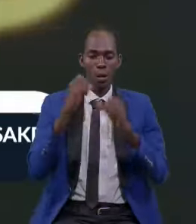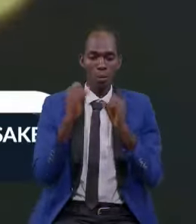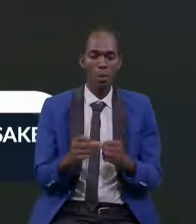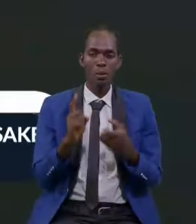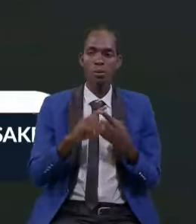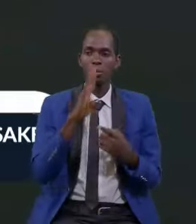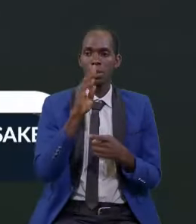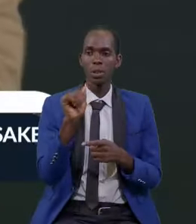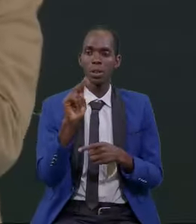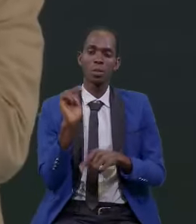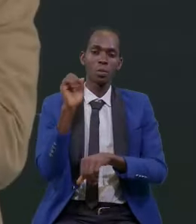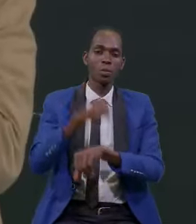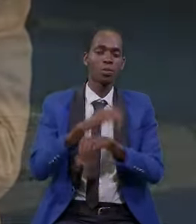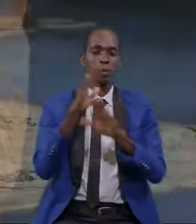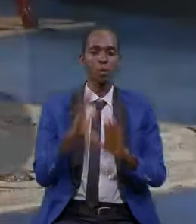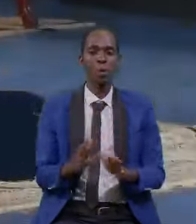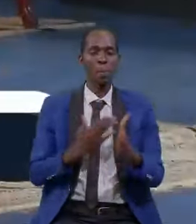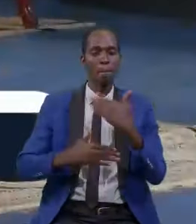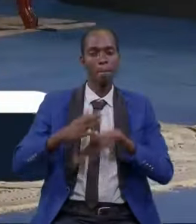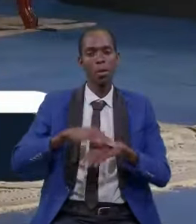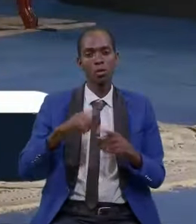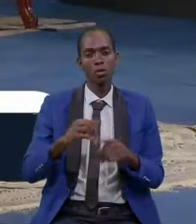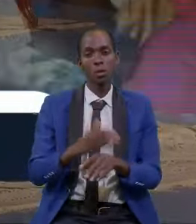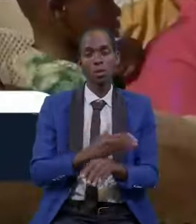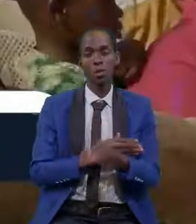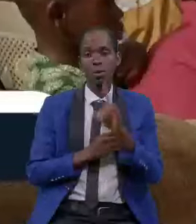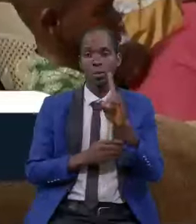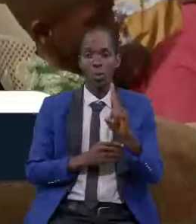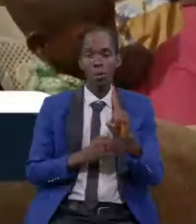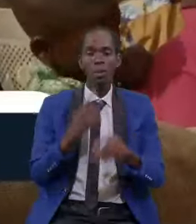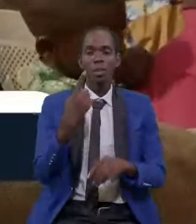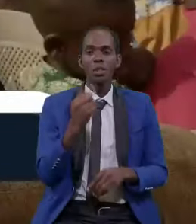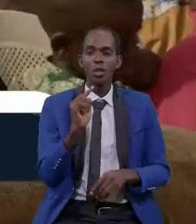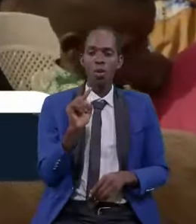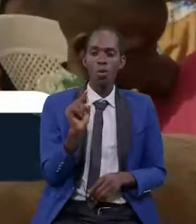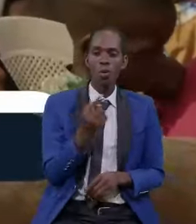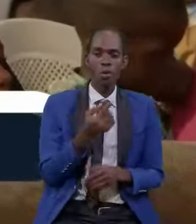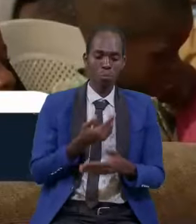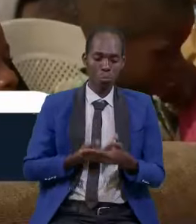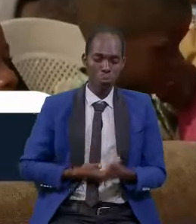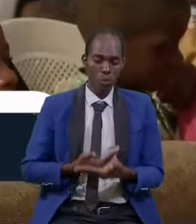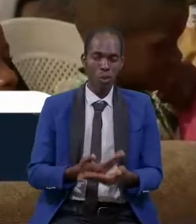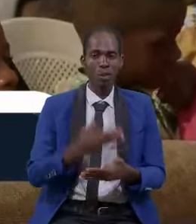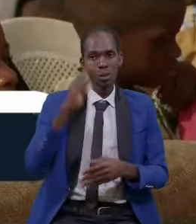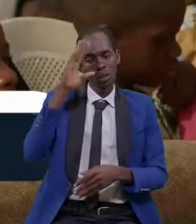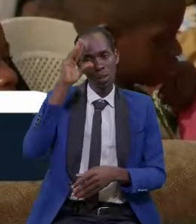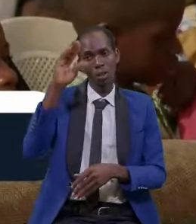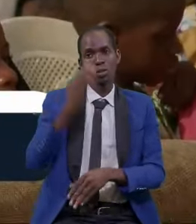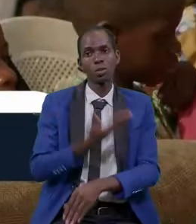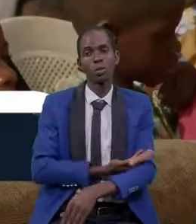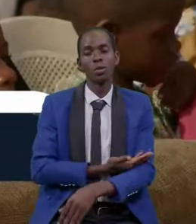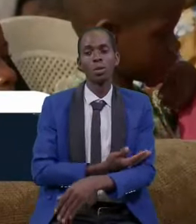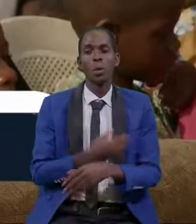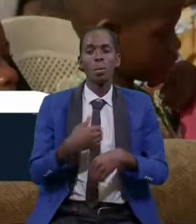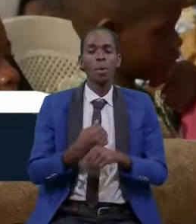number one. Number one is the only begotten Son making us holy